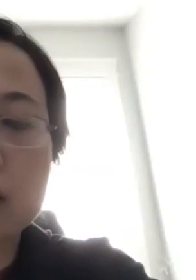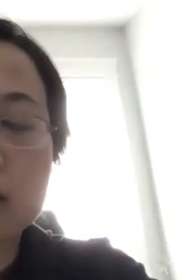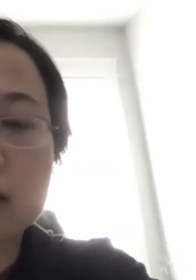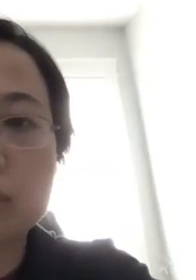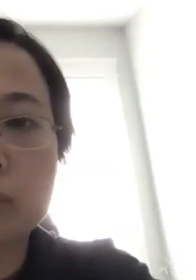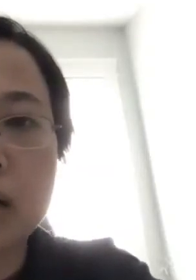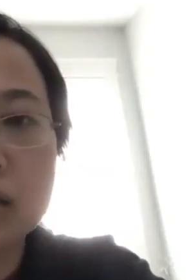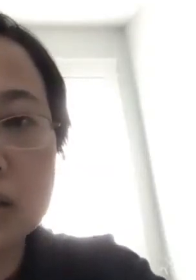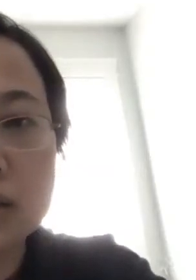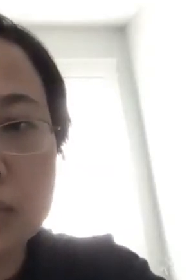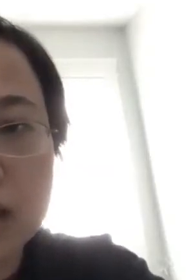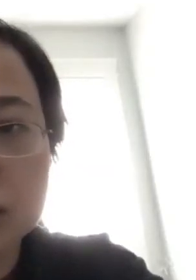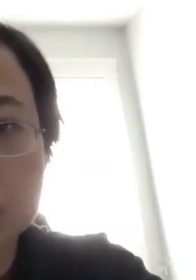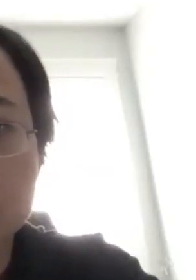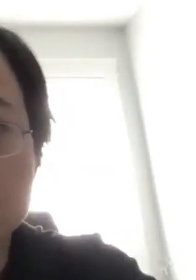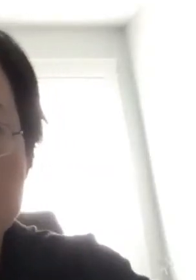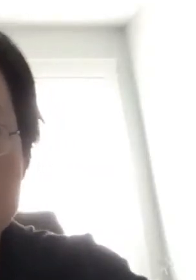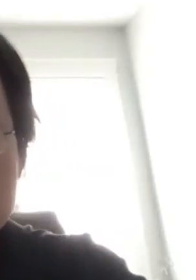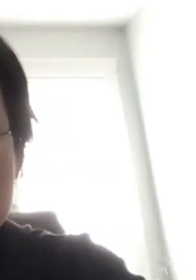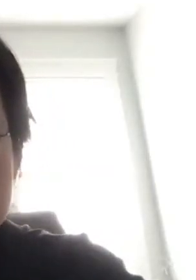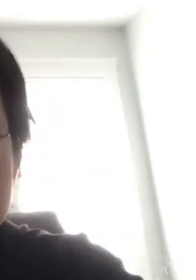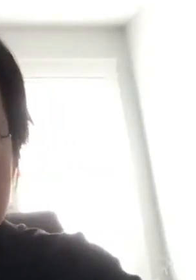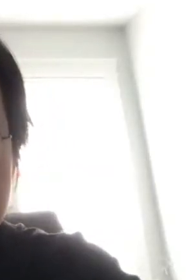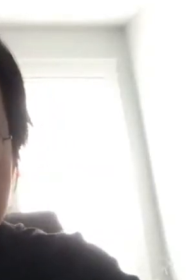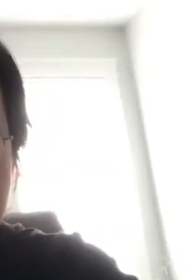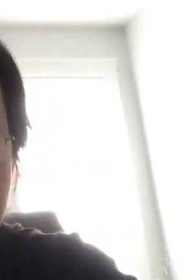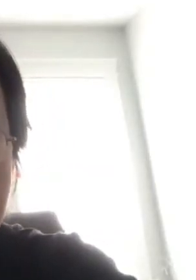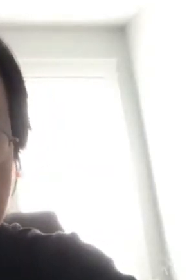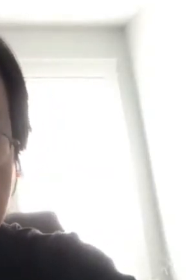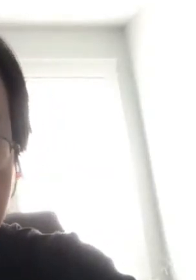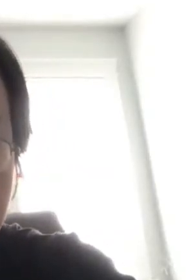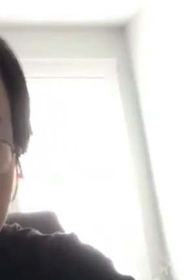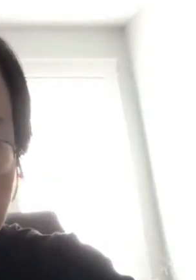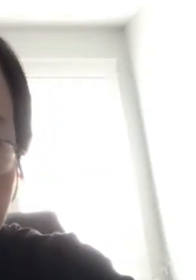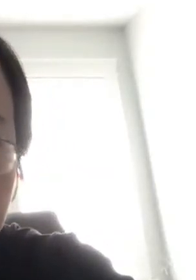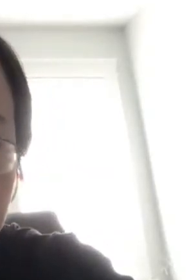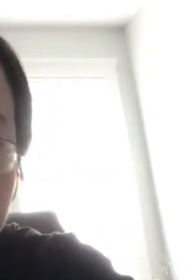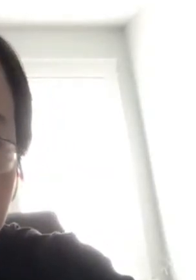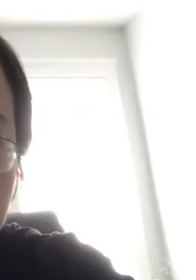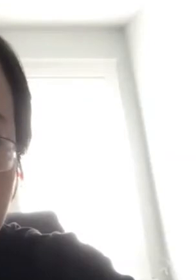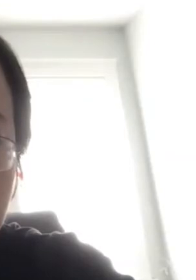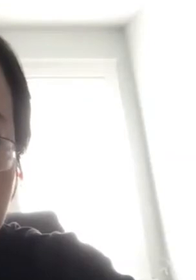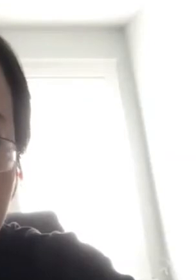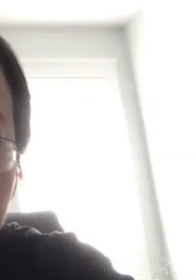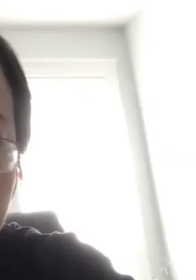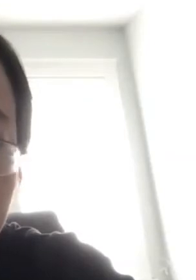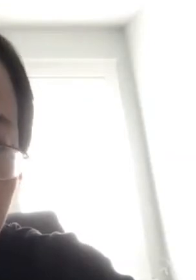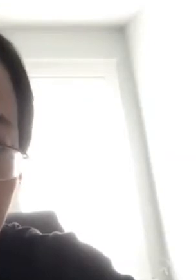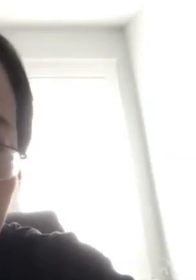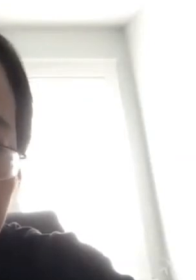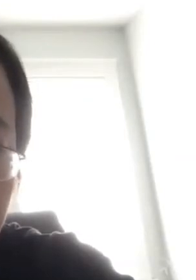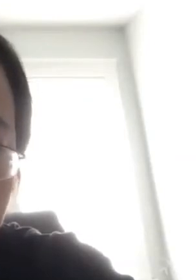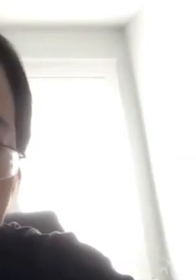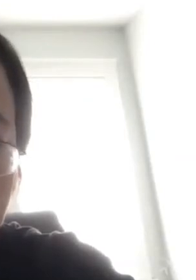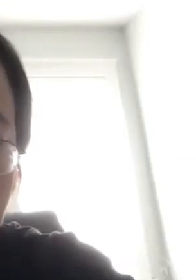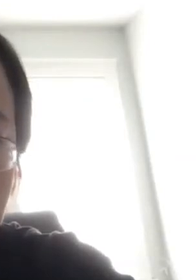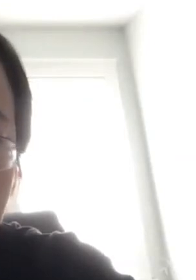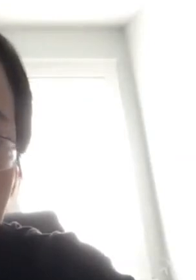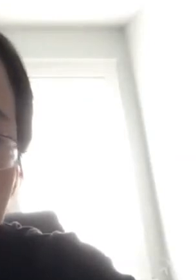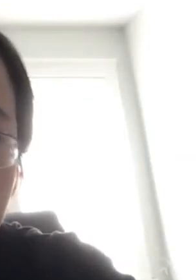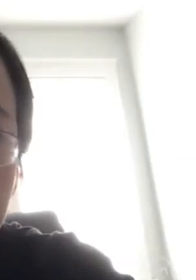Well, the multidimensional construct will have to be measured using multi-dimensions. So